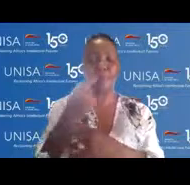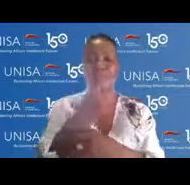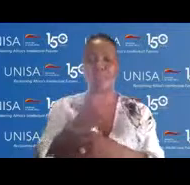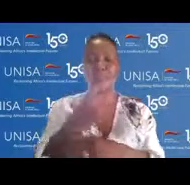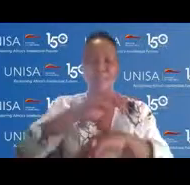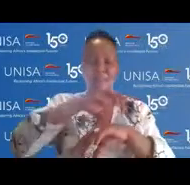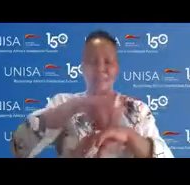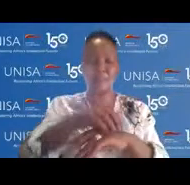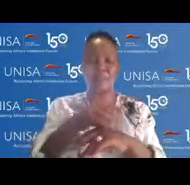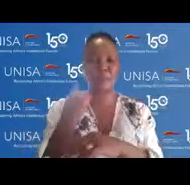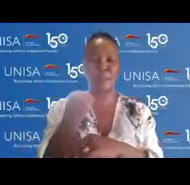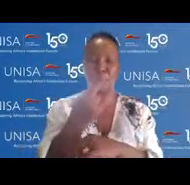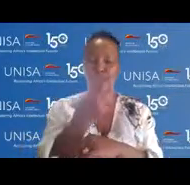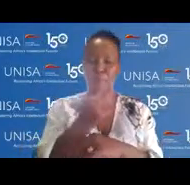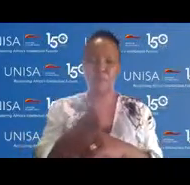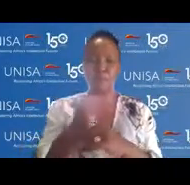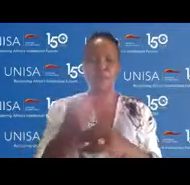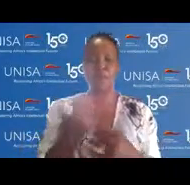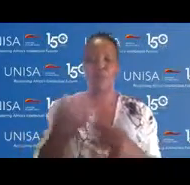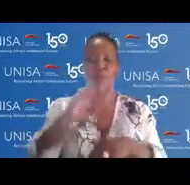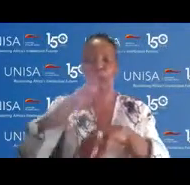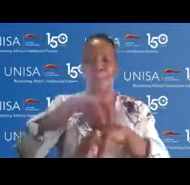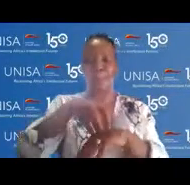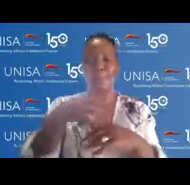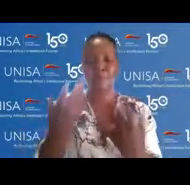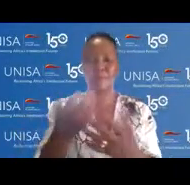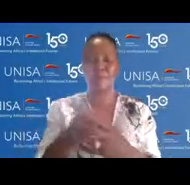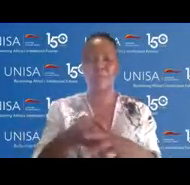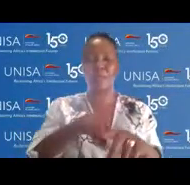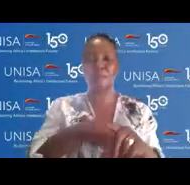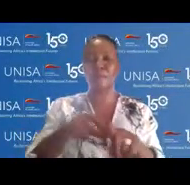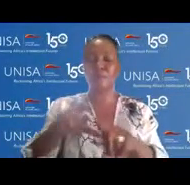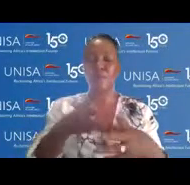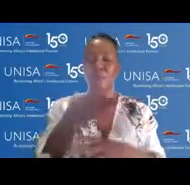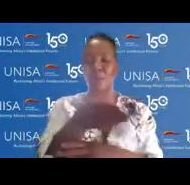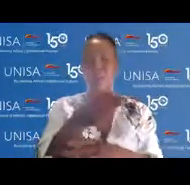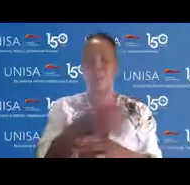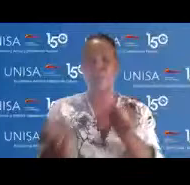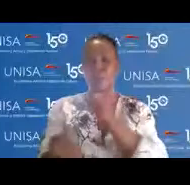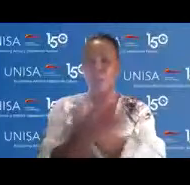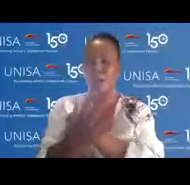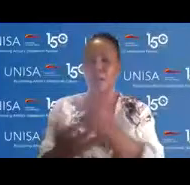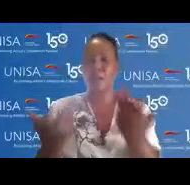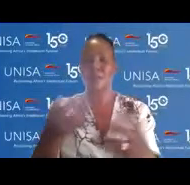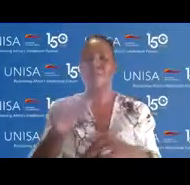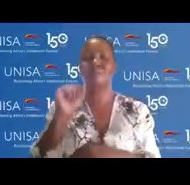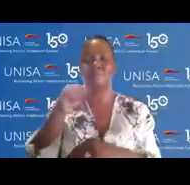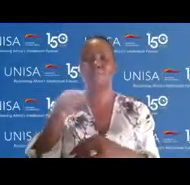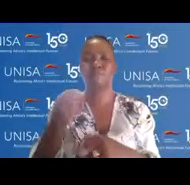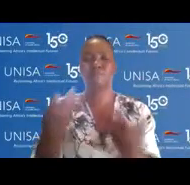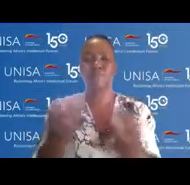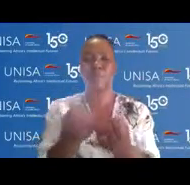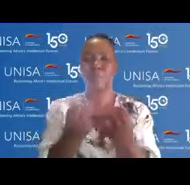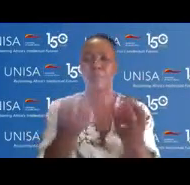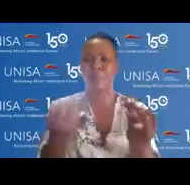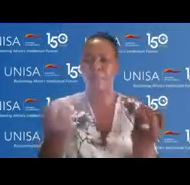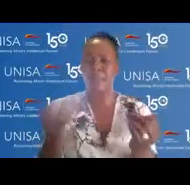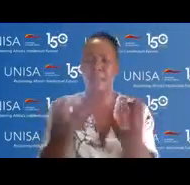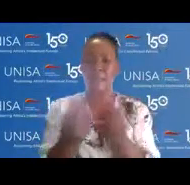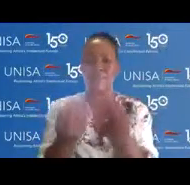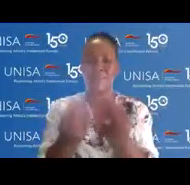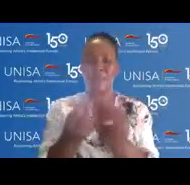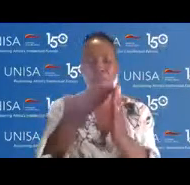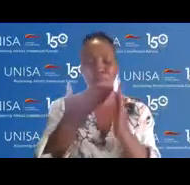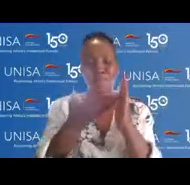campus. There's Polokwane Hub, Mpumalanga. So yeah, lots and lots of things over here that you guys can see.